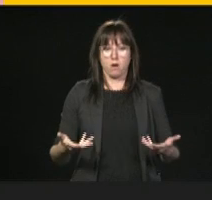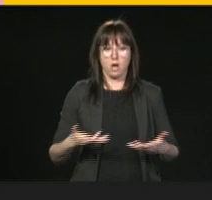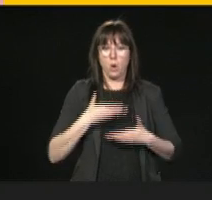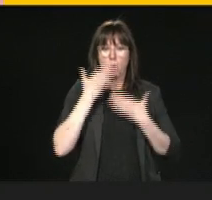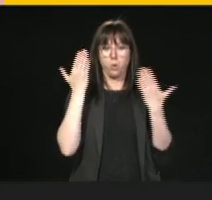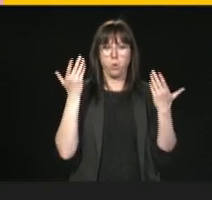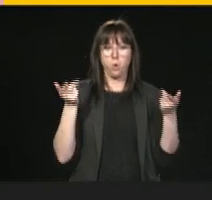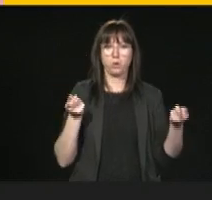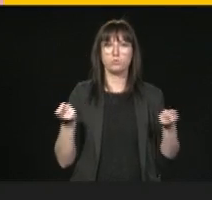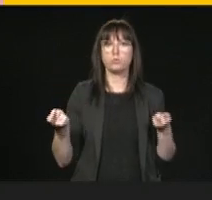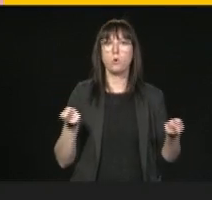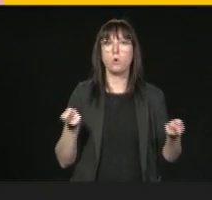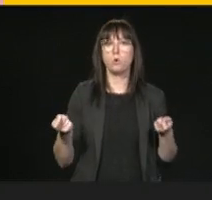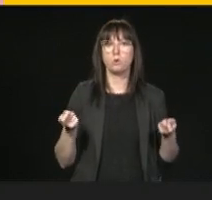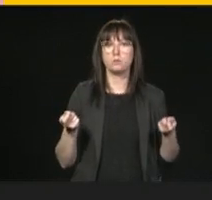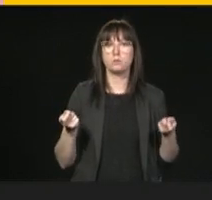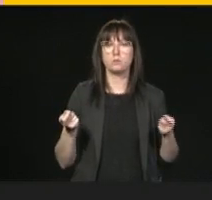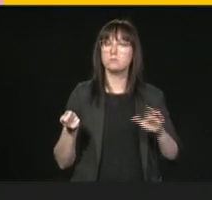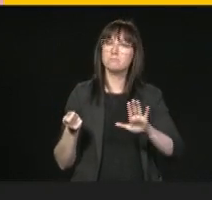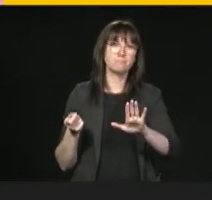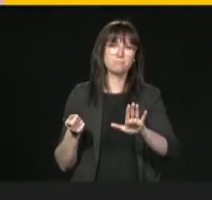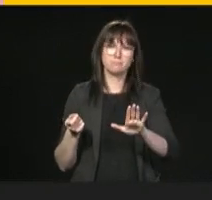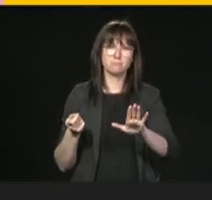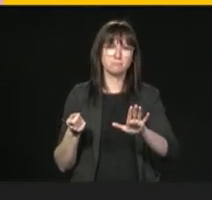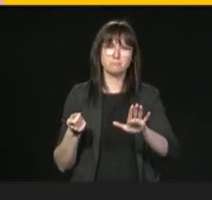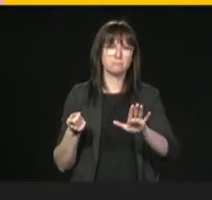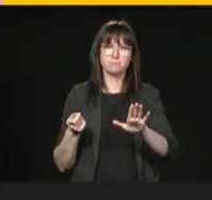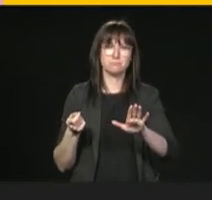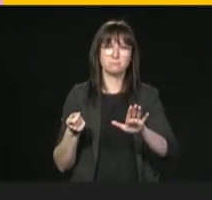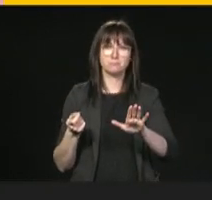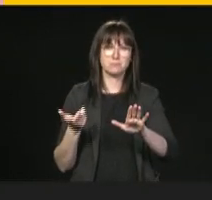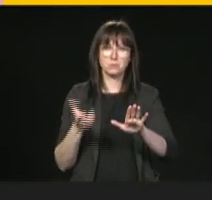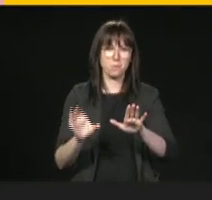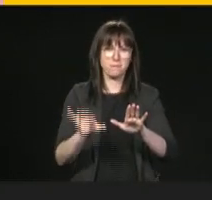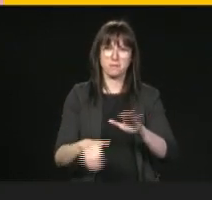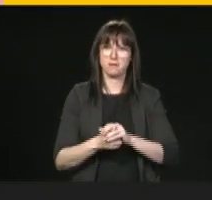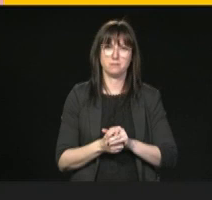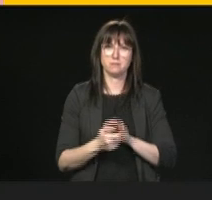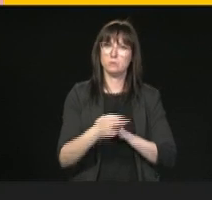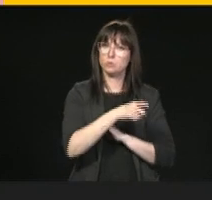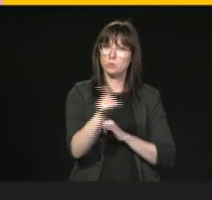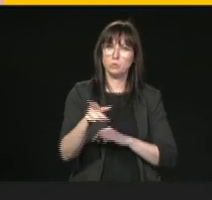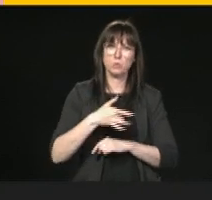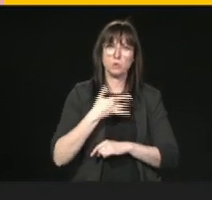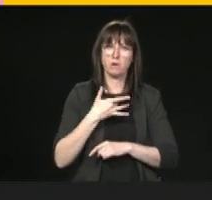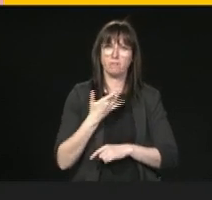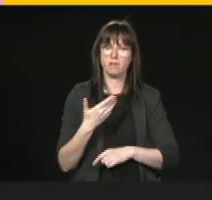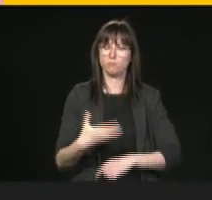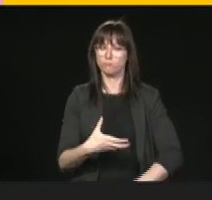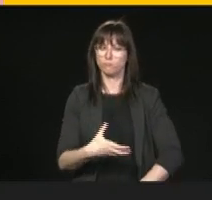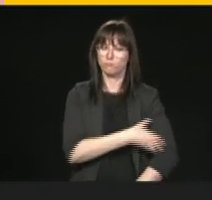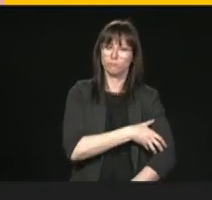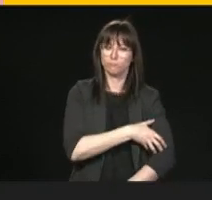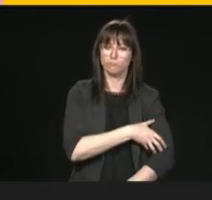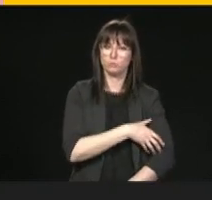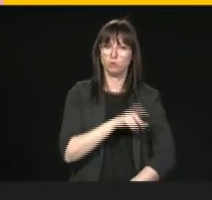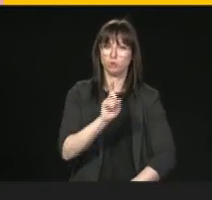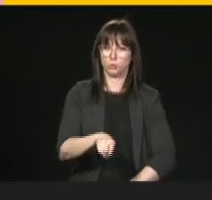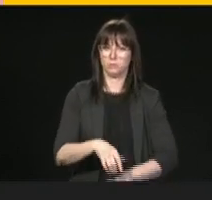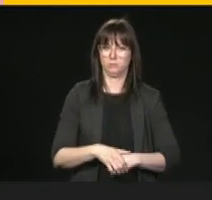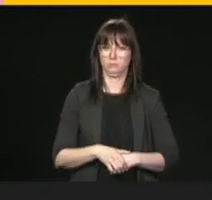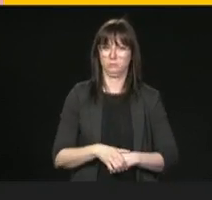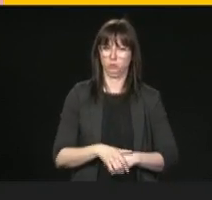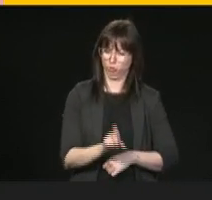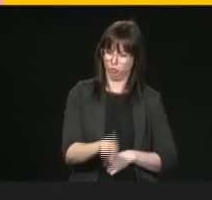feeling. Canadians should be feeling very powerful. And Canadians should be feeling powerful